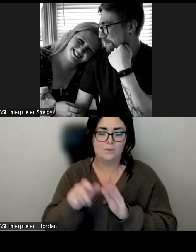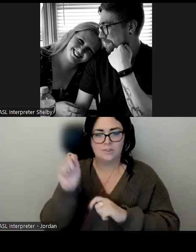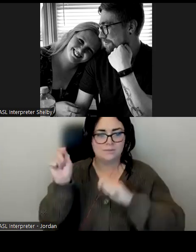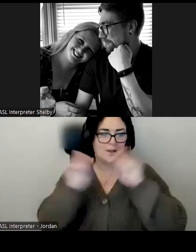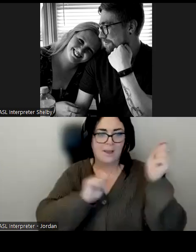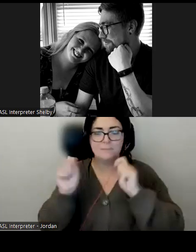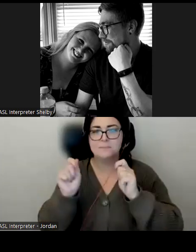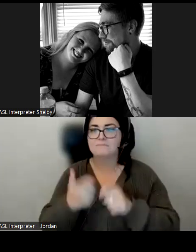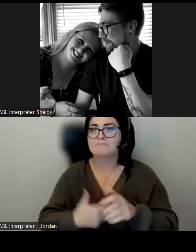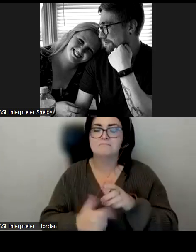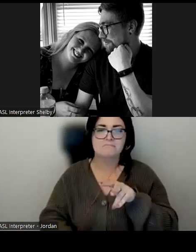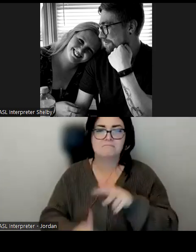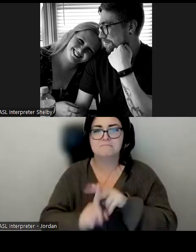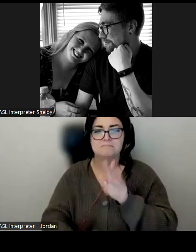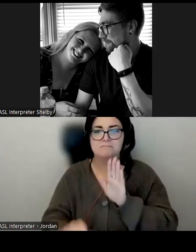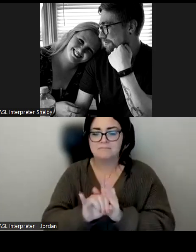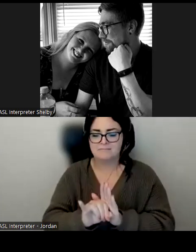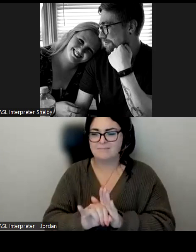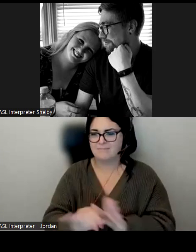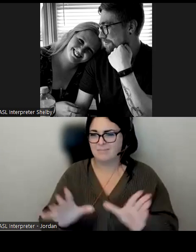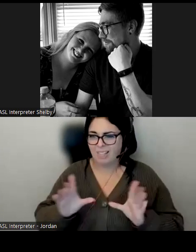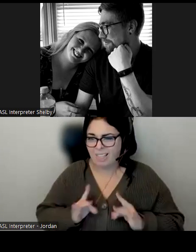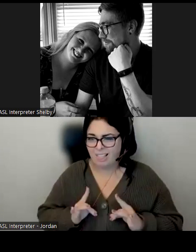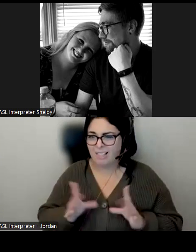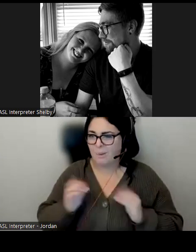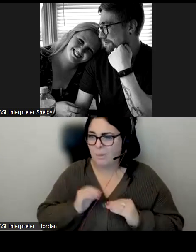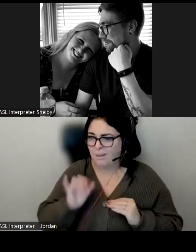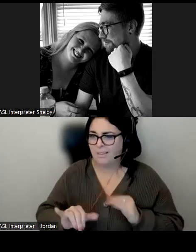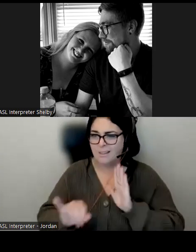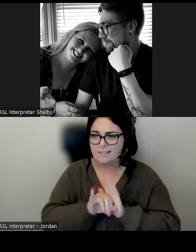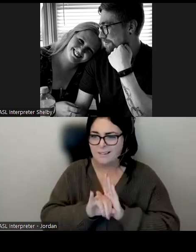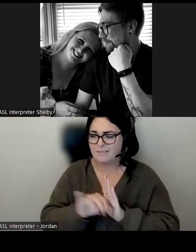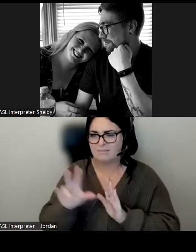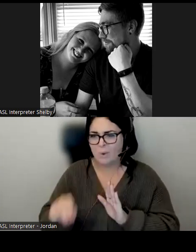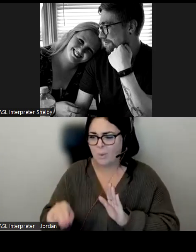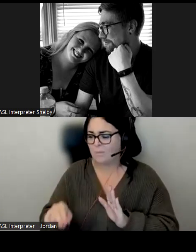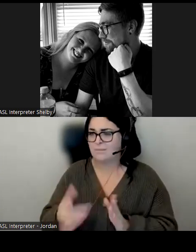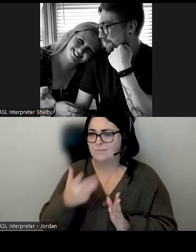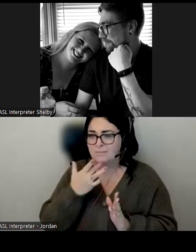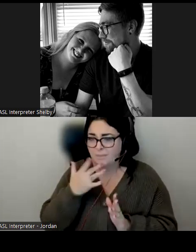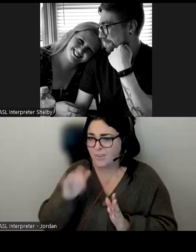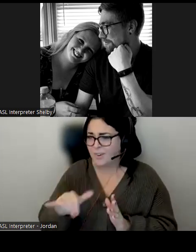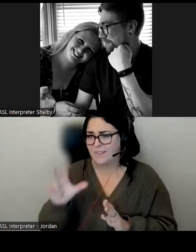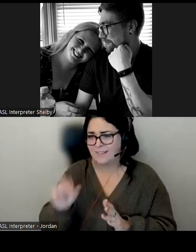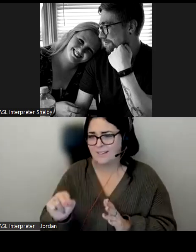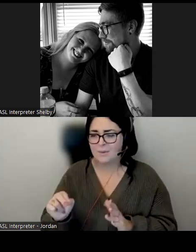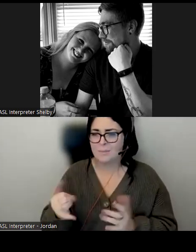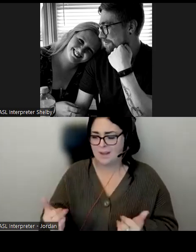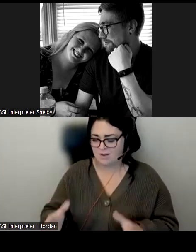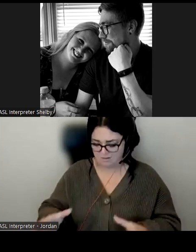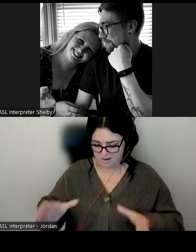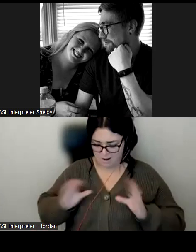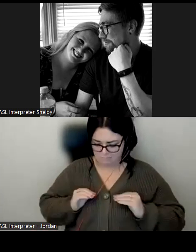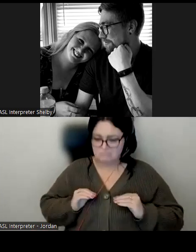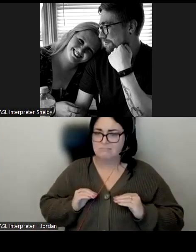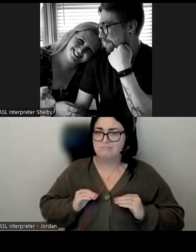and it wasn't an identity that they ever wanted to have in their life. They didn't choose that, but now they feel that that's such a big part